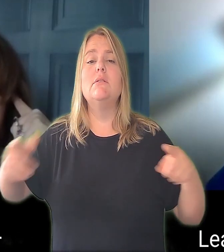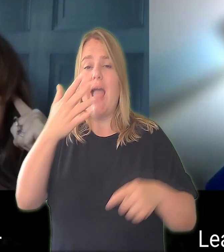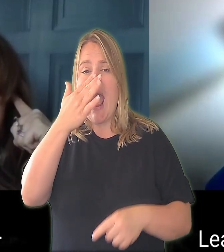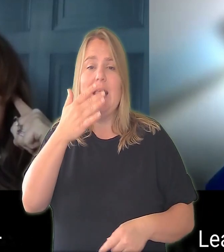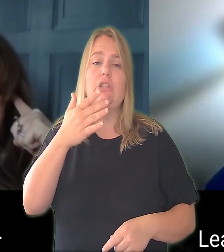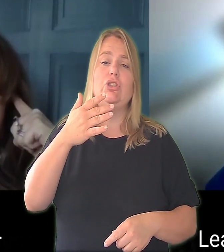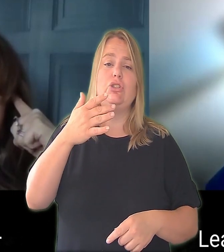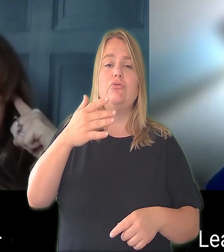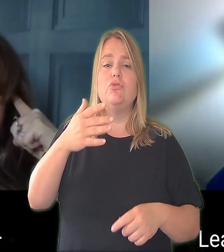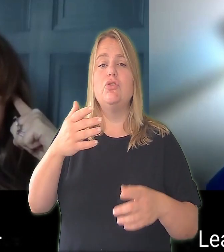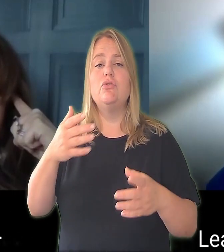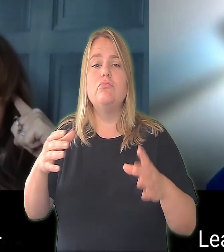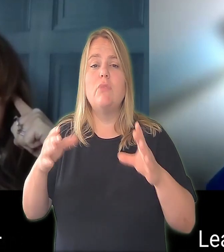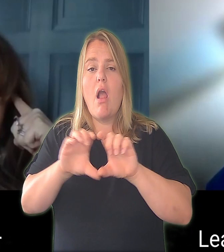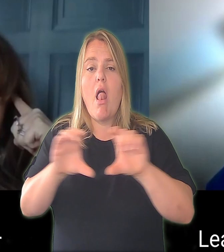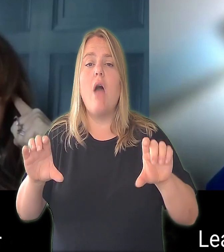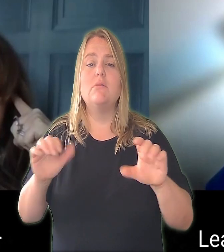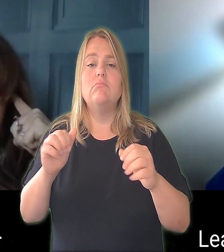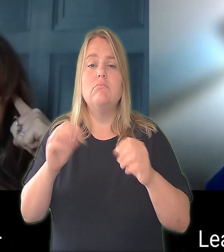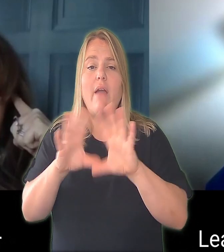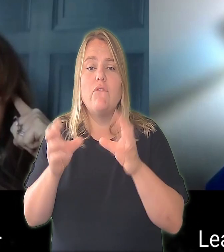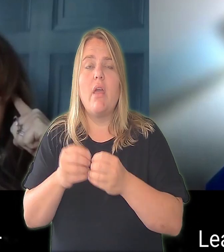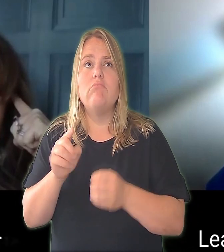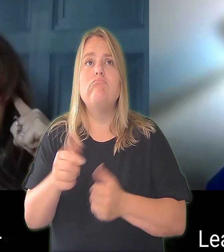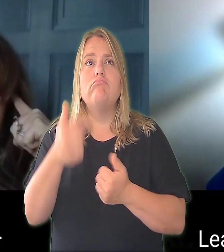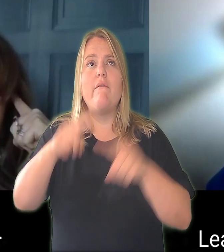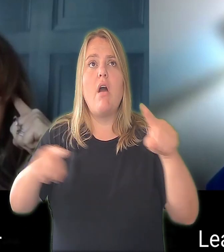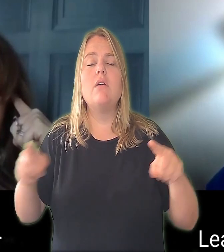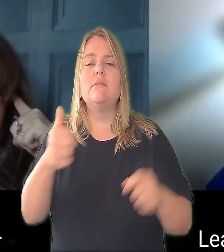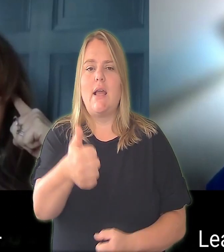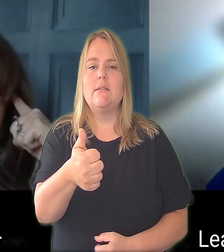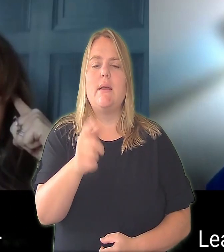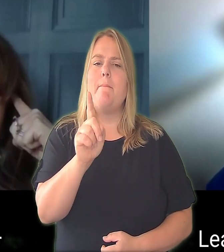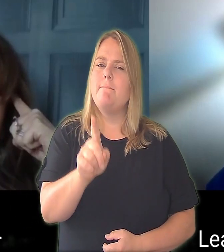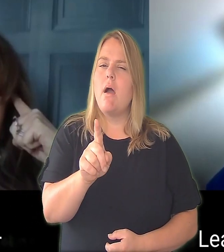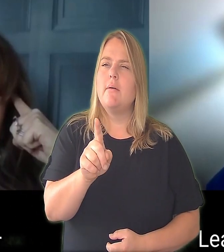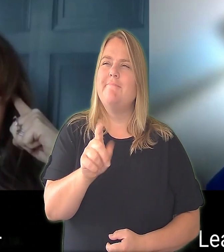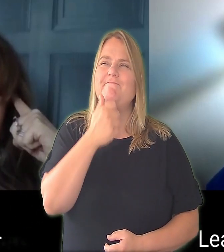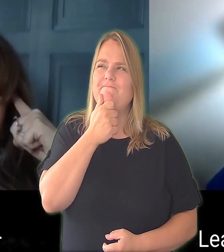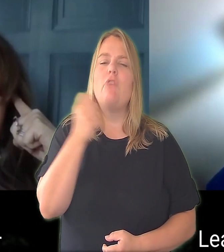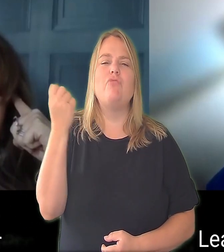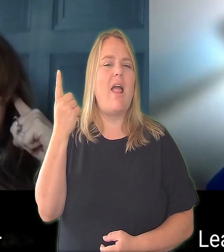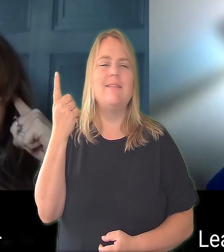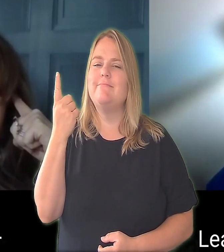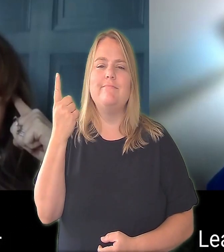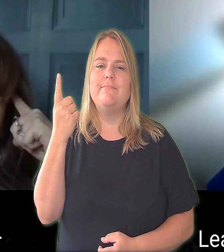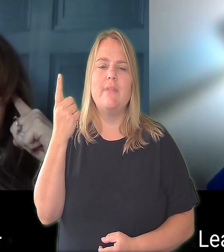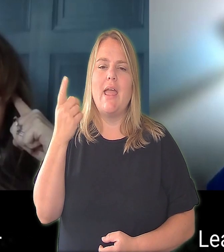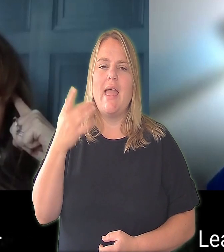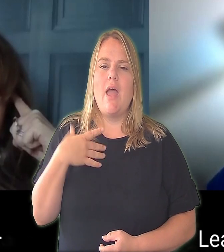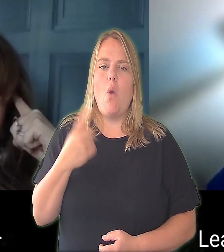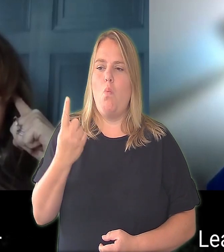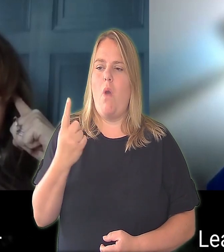in. So if I think about where we all live, we've got that area covered, that area covered. No, hang on,